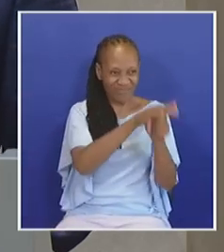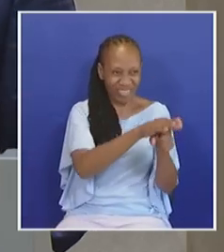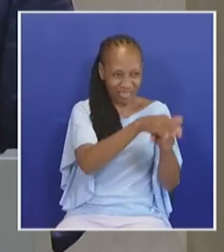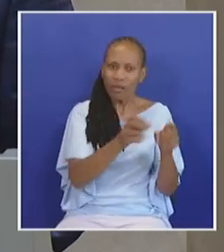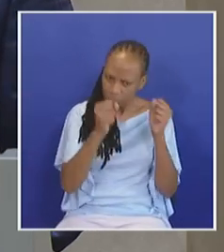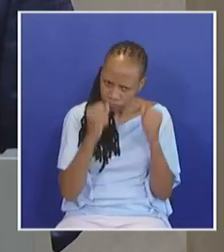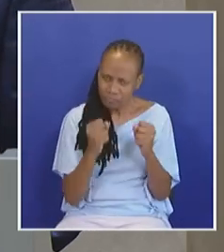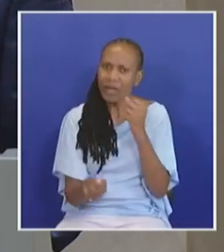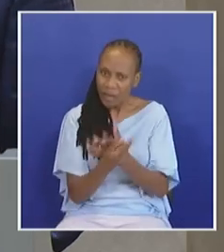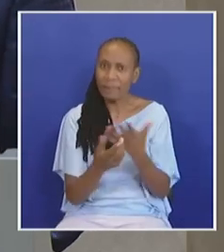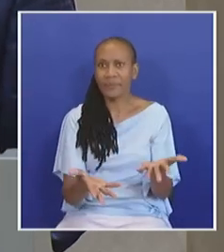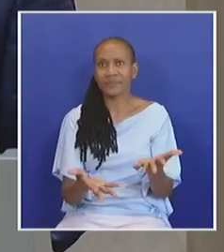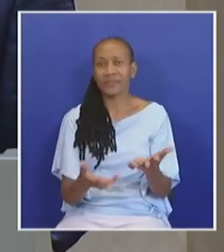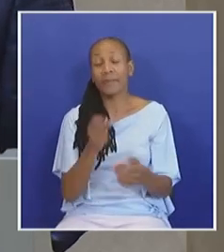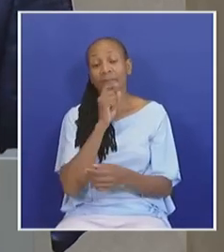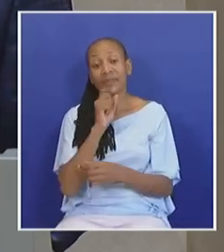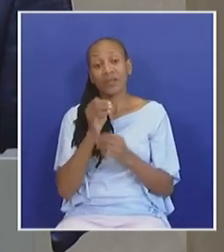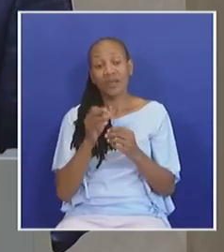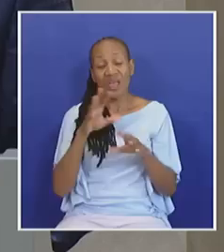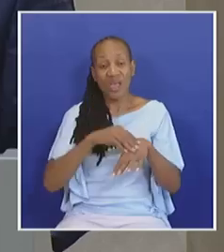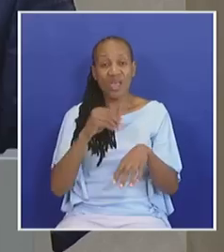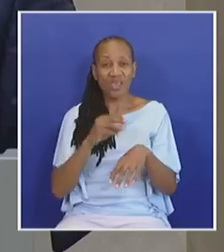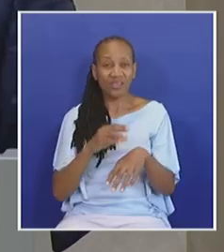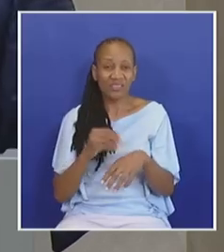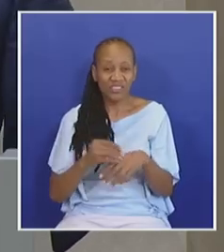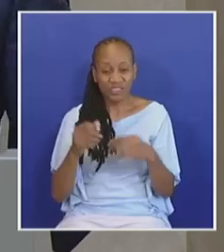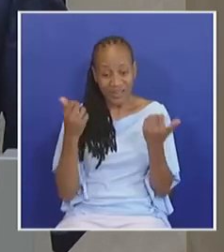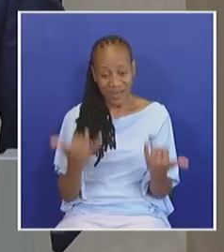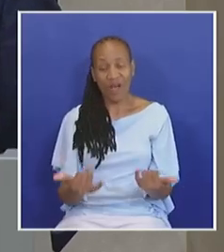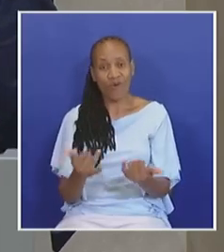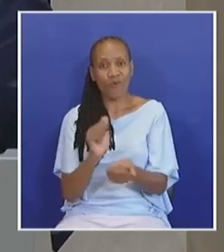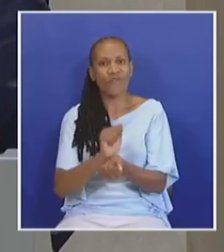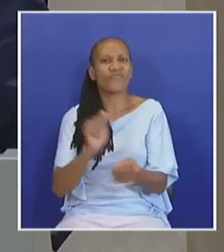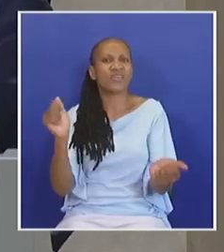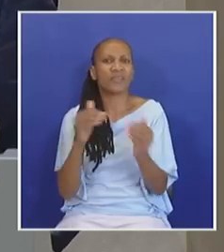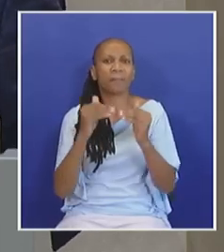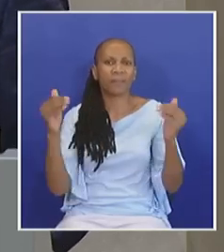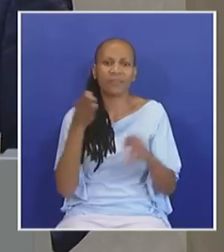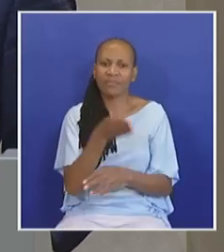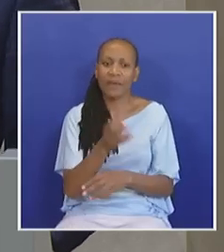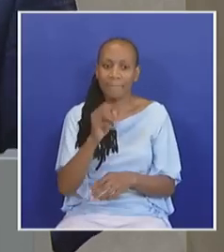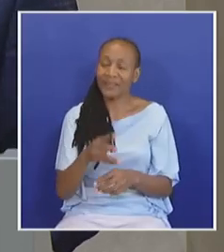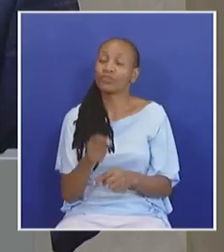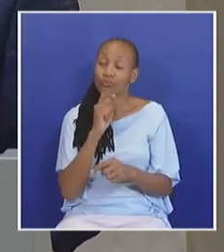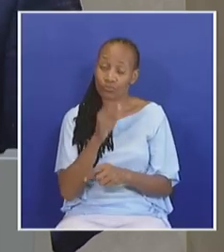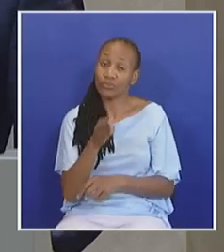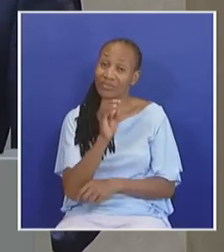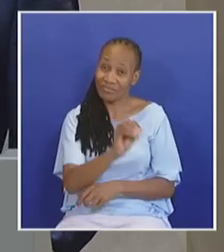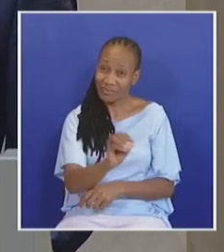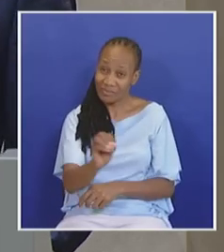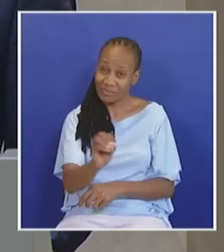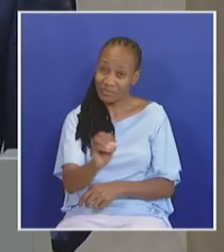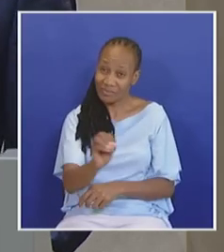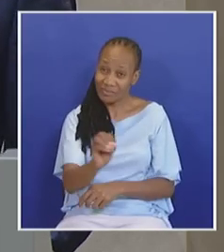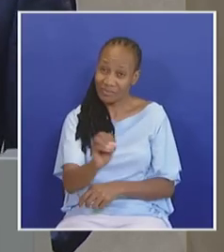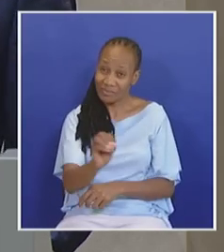profoundly impacts our life chances, even in the age of our hands and democracy. There's a deep sense that the unearned privileges that come with